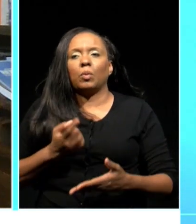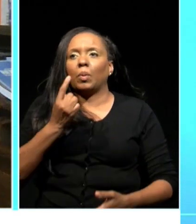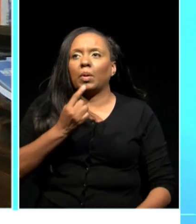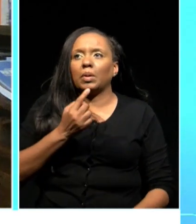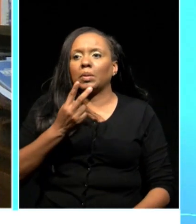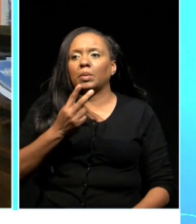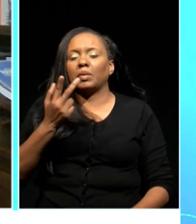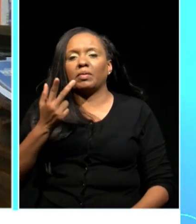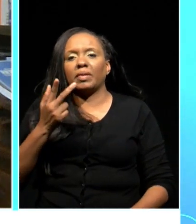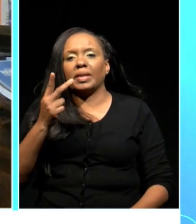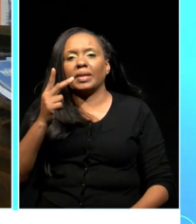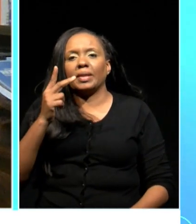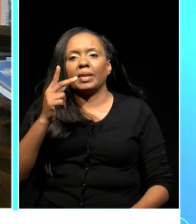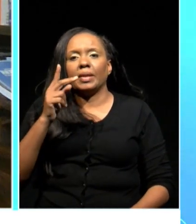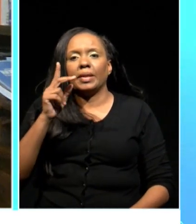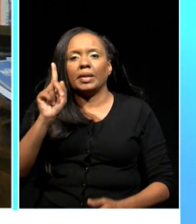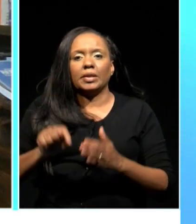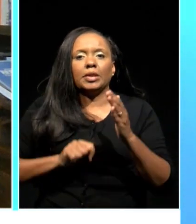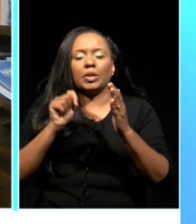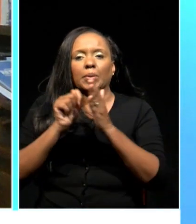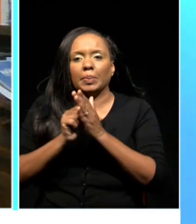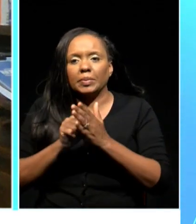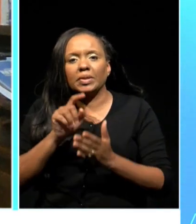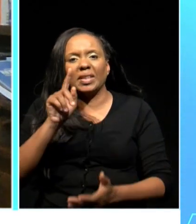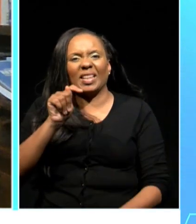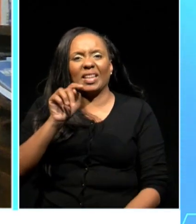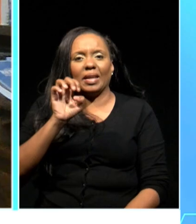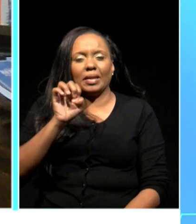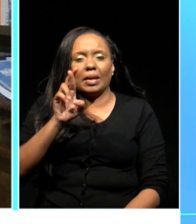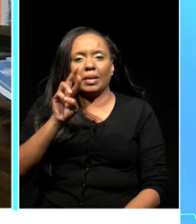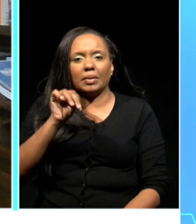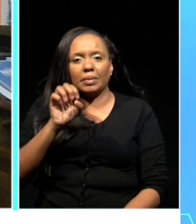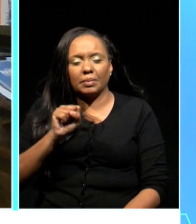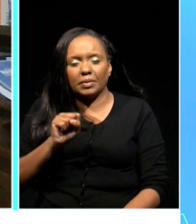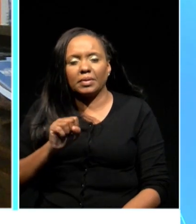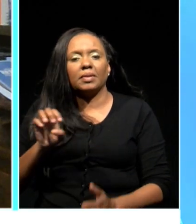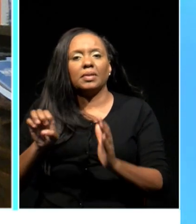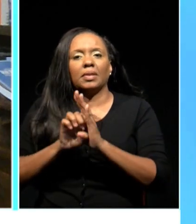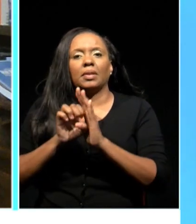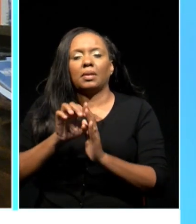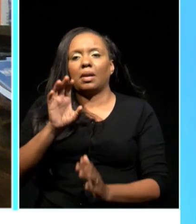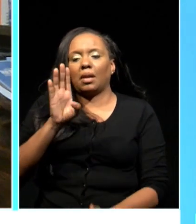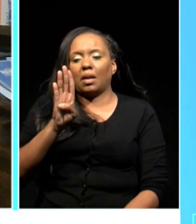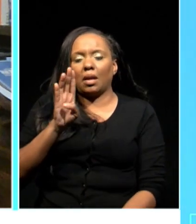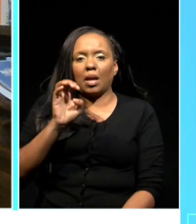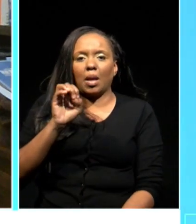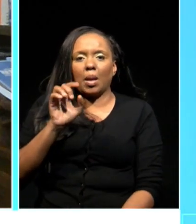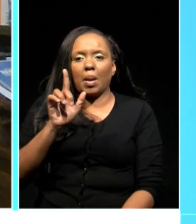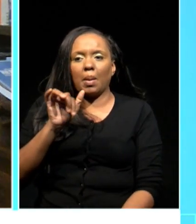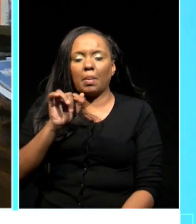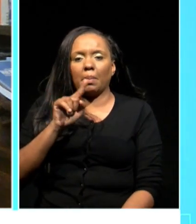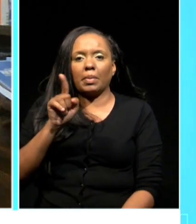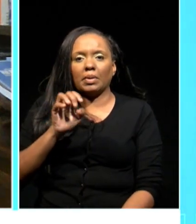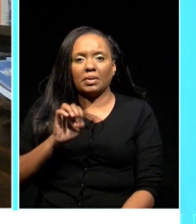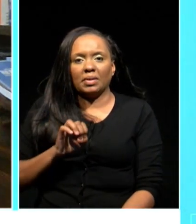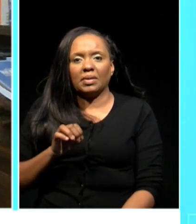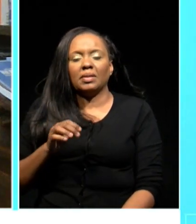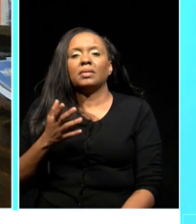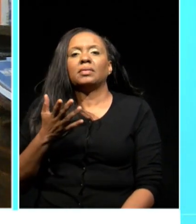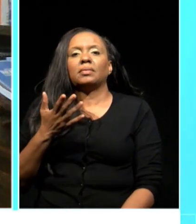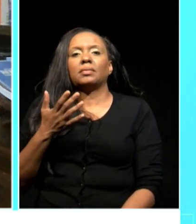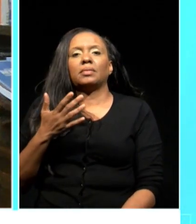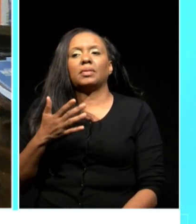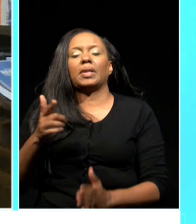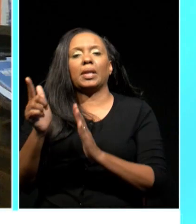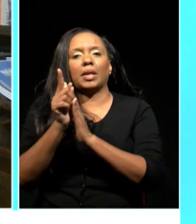at Belize, certainly in terms of the constitutional reform process, they had in fact limited a sitting prime minister to only 3 years,